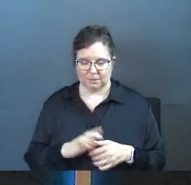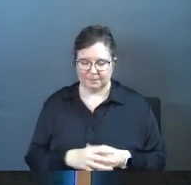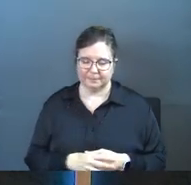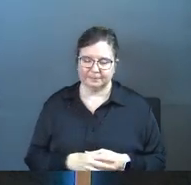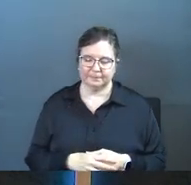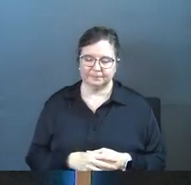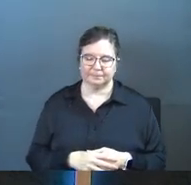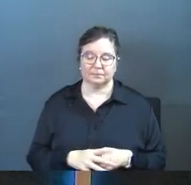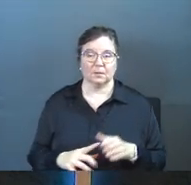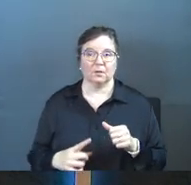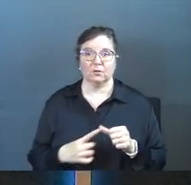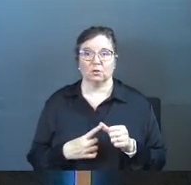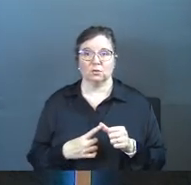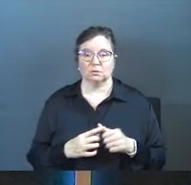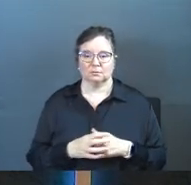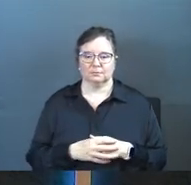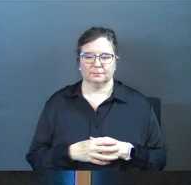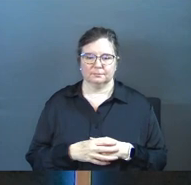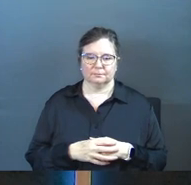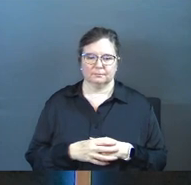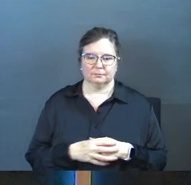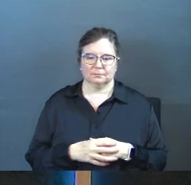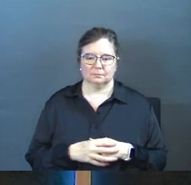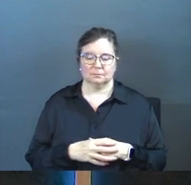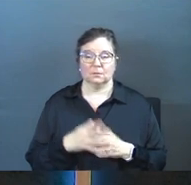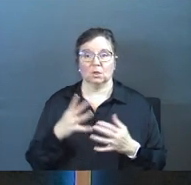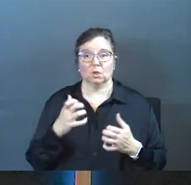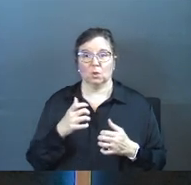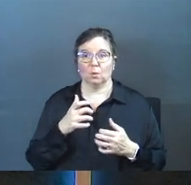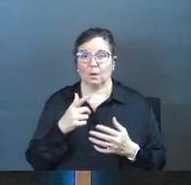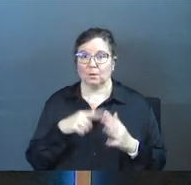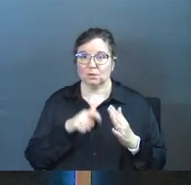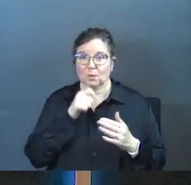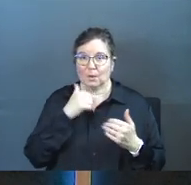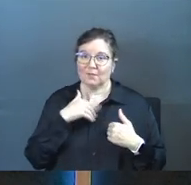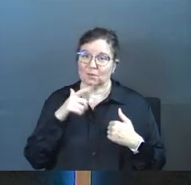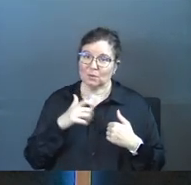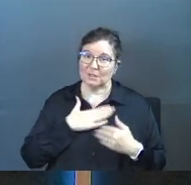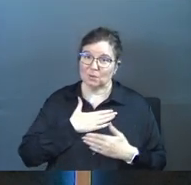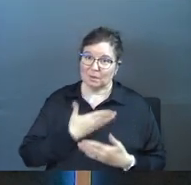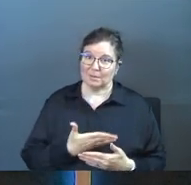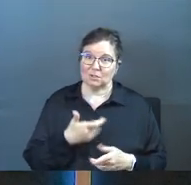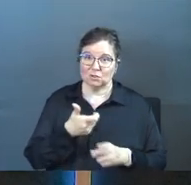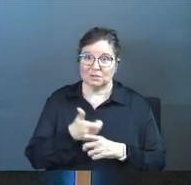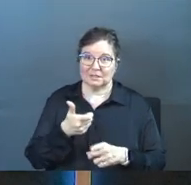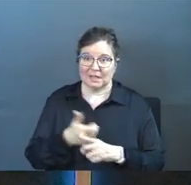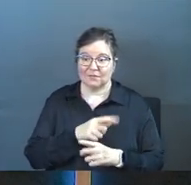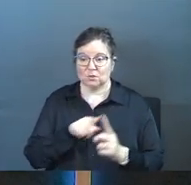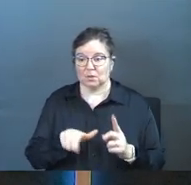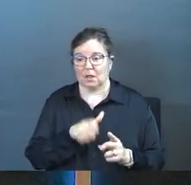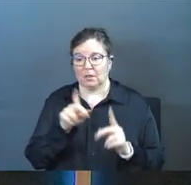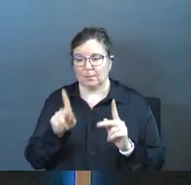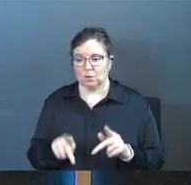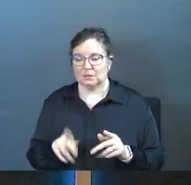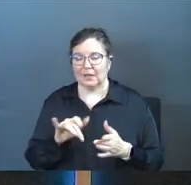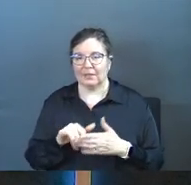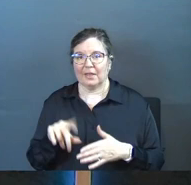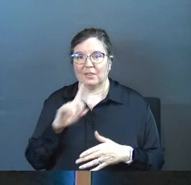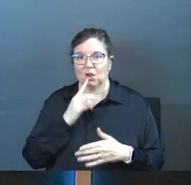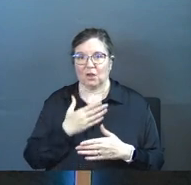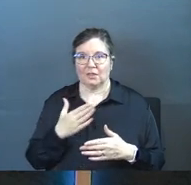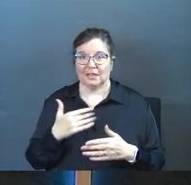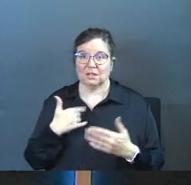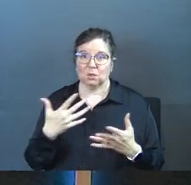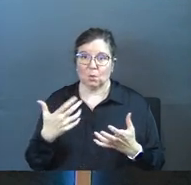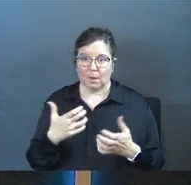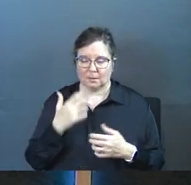relationship. First off, you want what you don't have. You need to admit to yourself and to the other person that there are